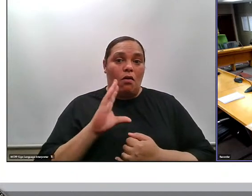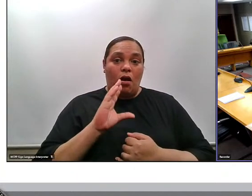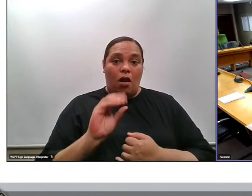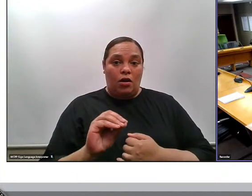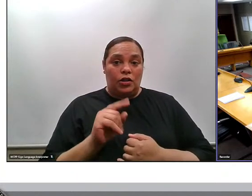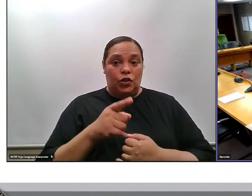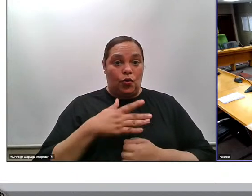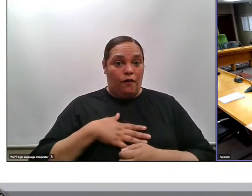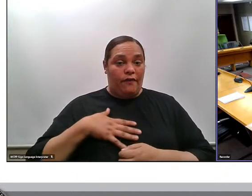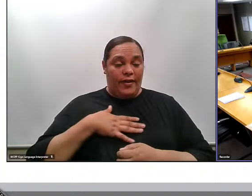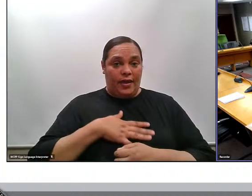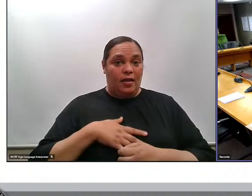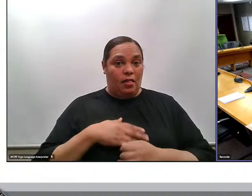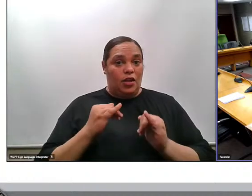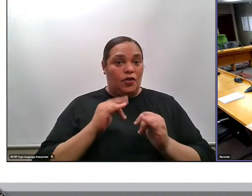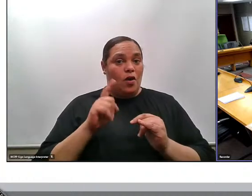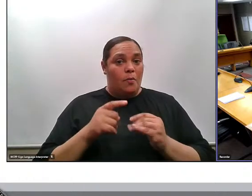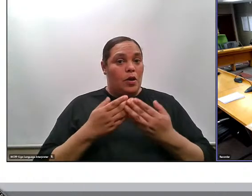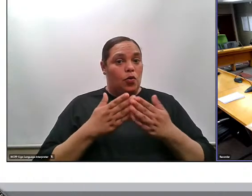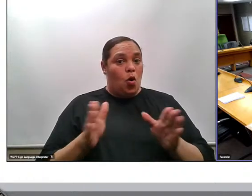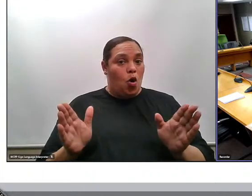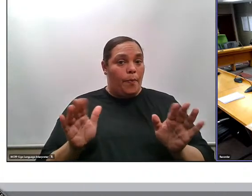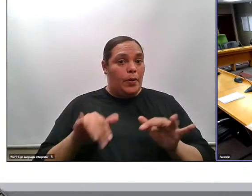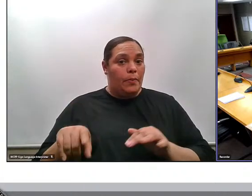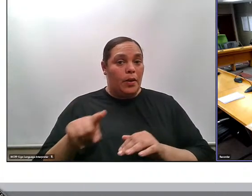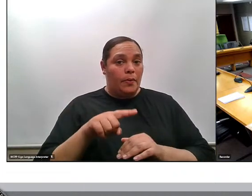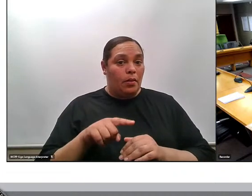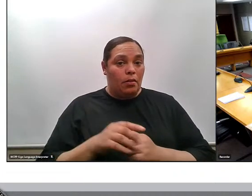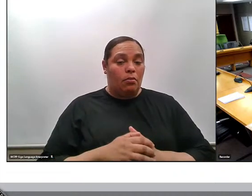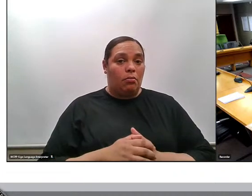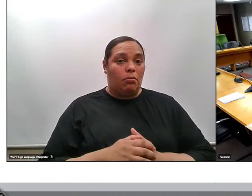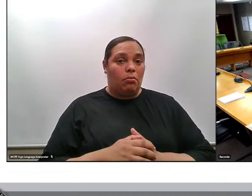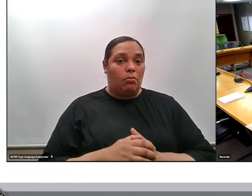whether they feel interviews should be open to the public.